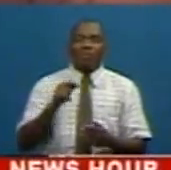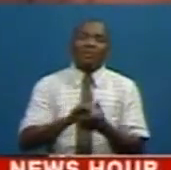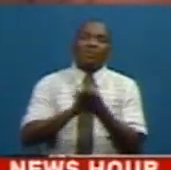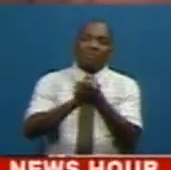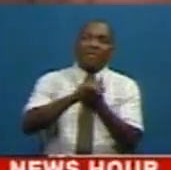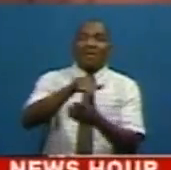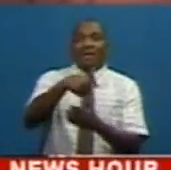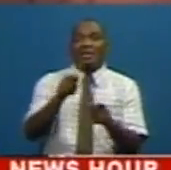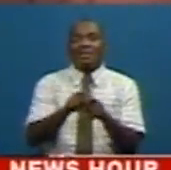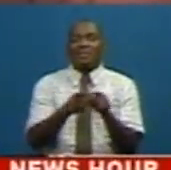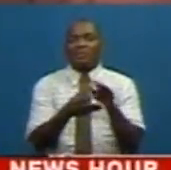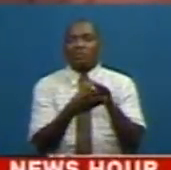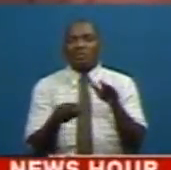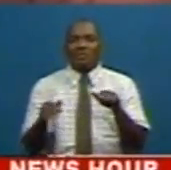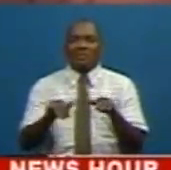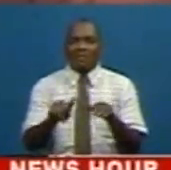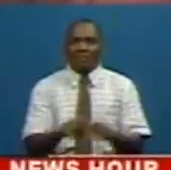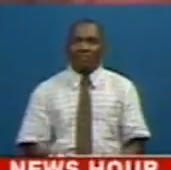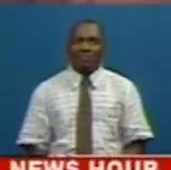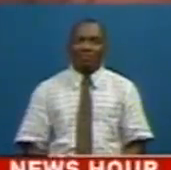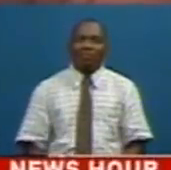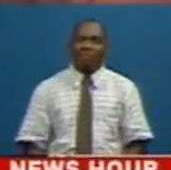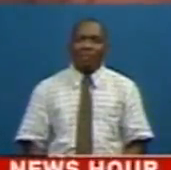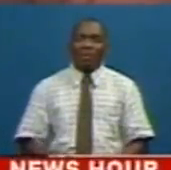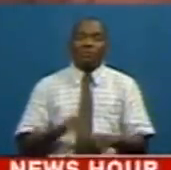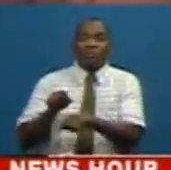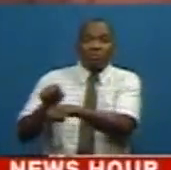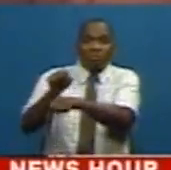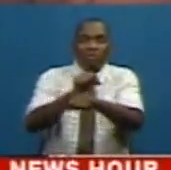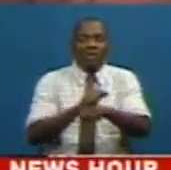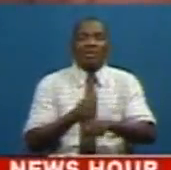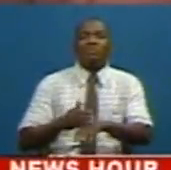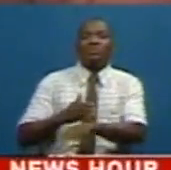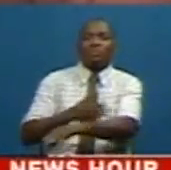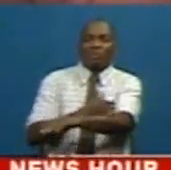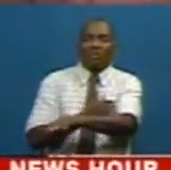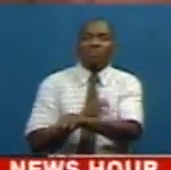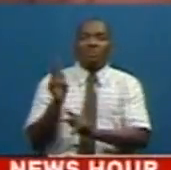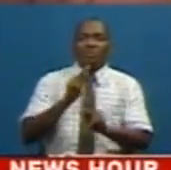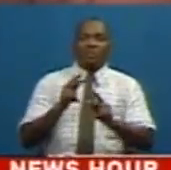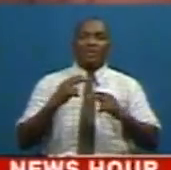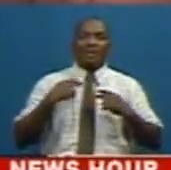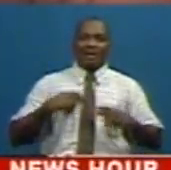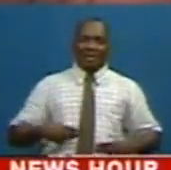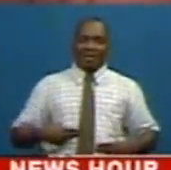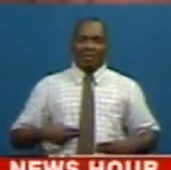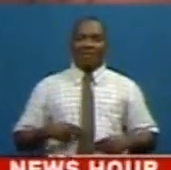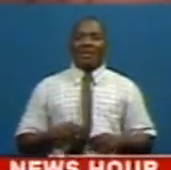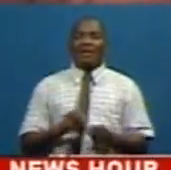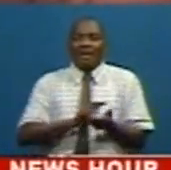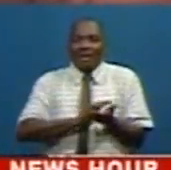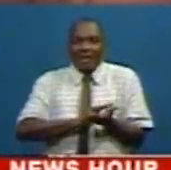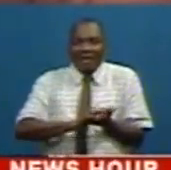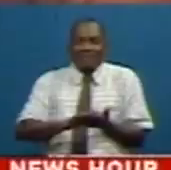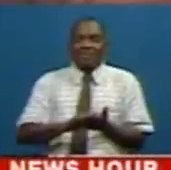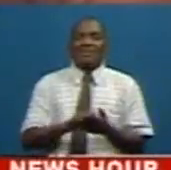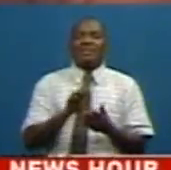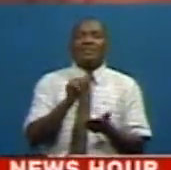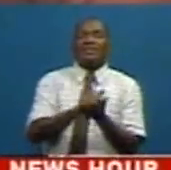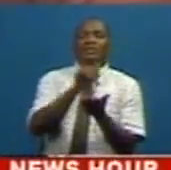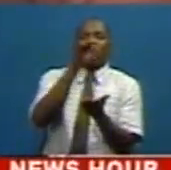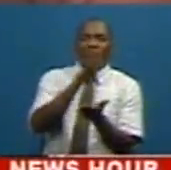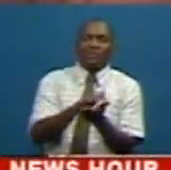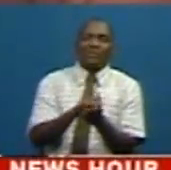others to emulate. Working to improve the health and hygiene needs of people, reducing